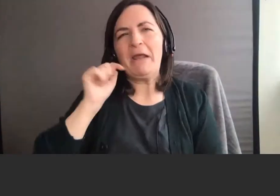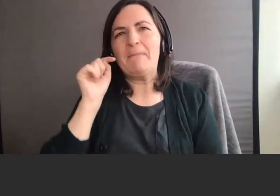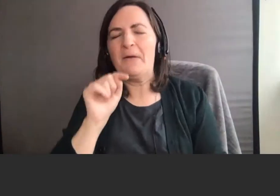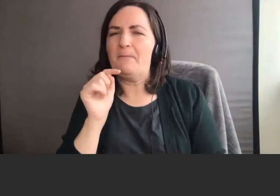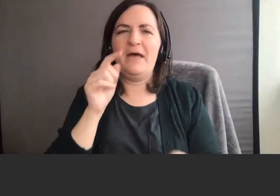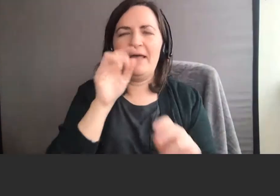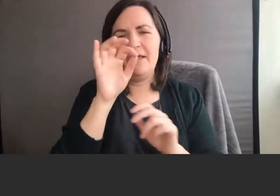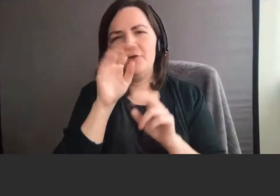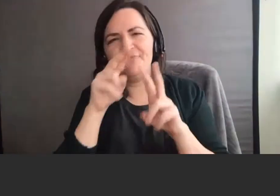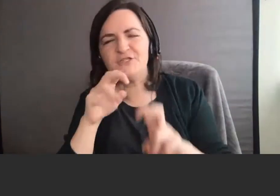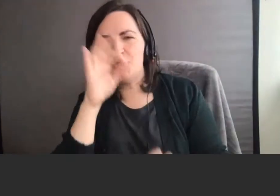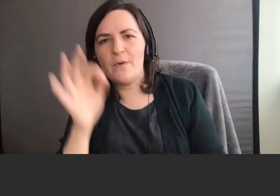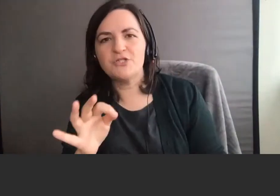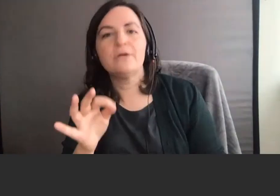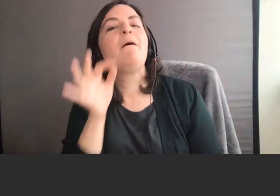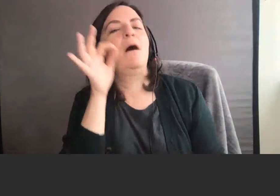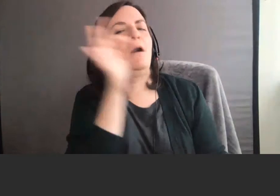focus.